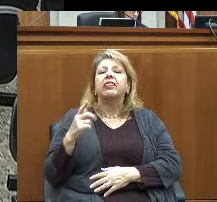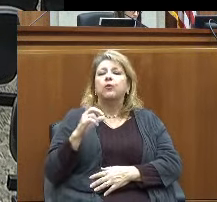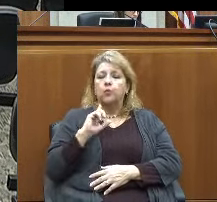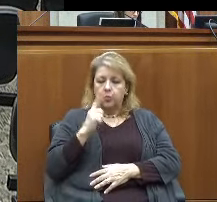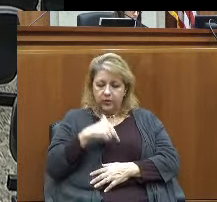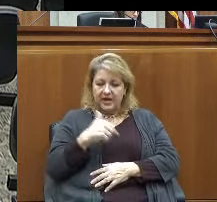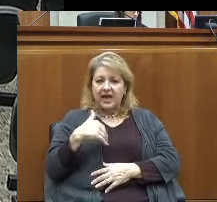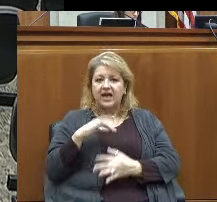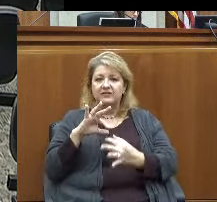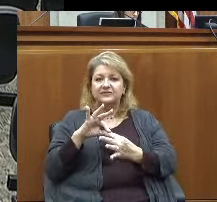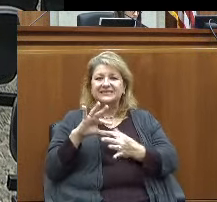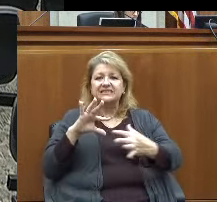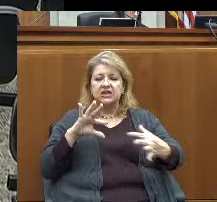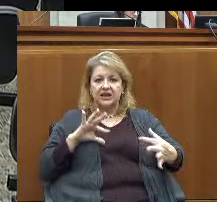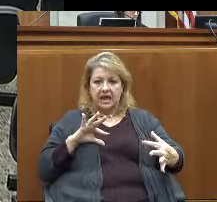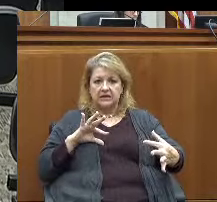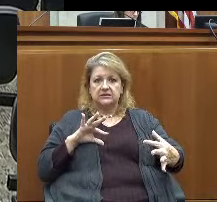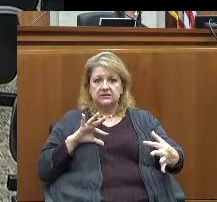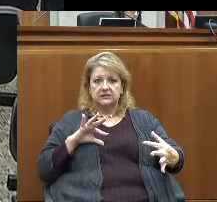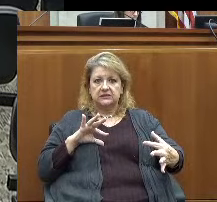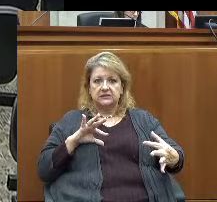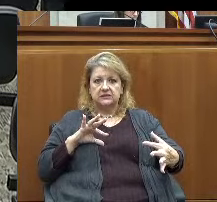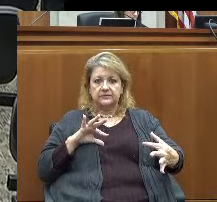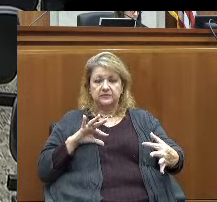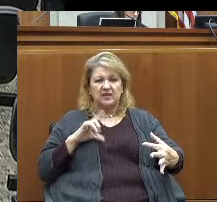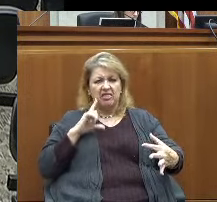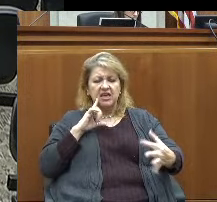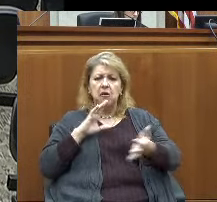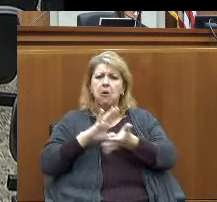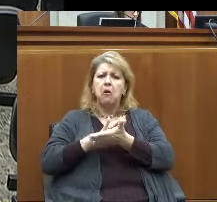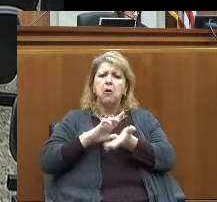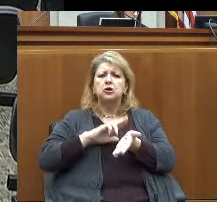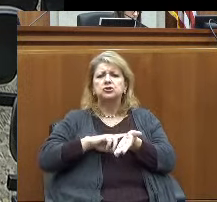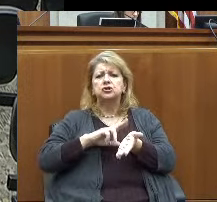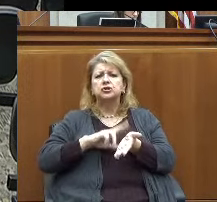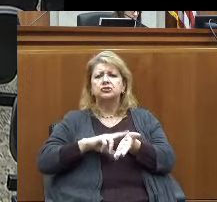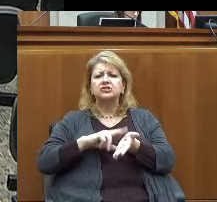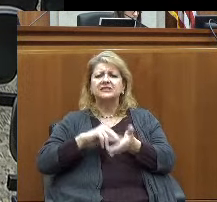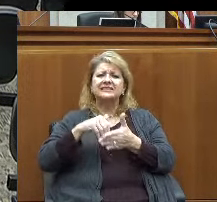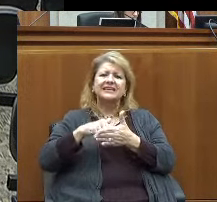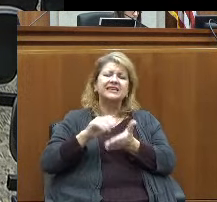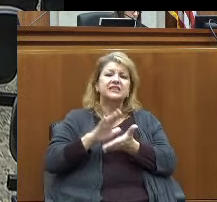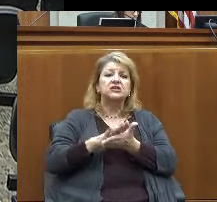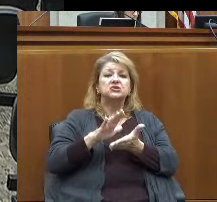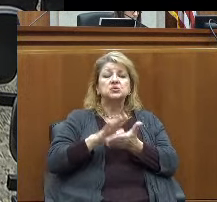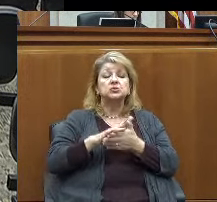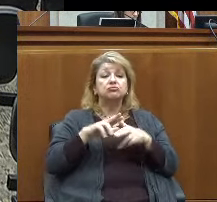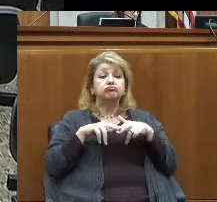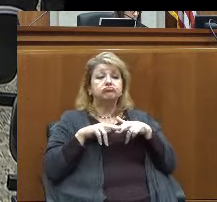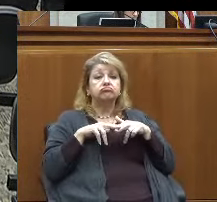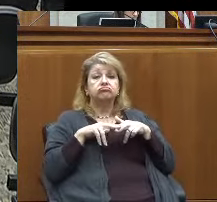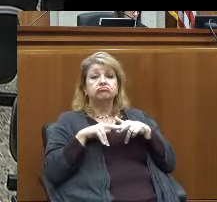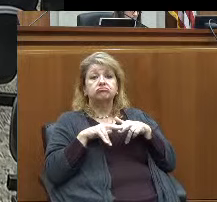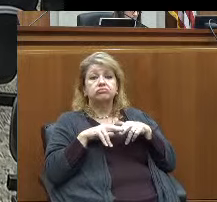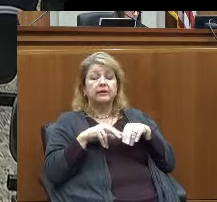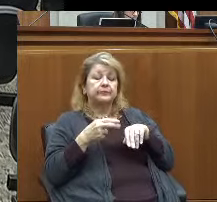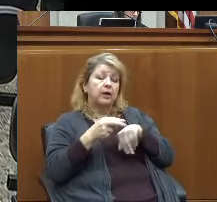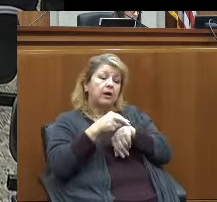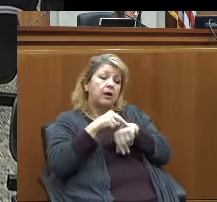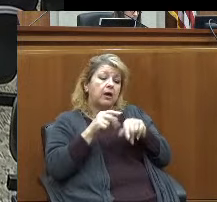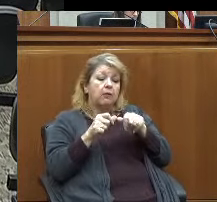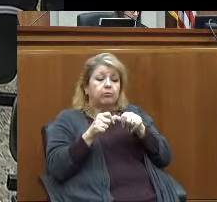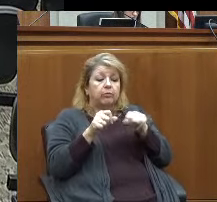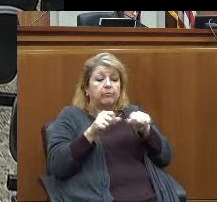disconnect that they think school nurses are in those schools just putting